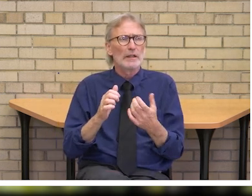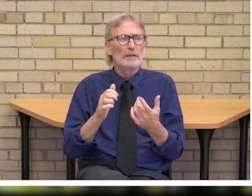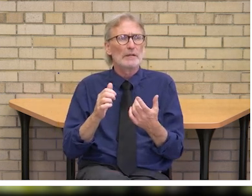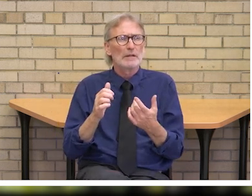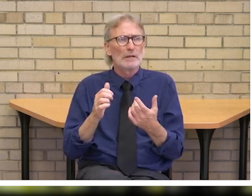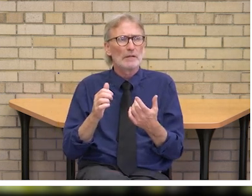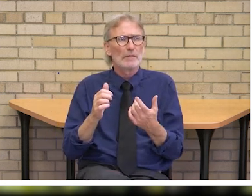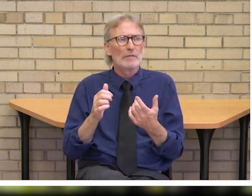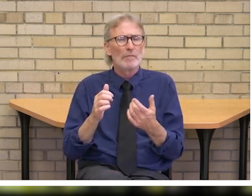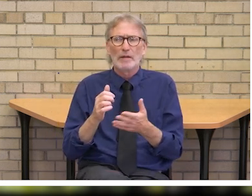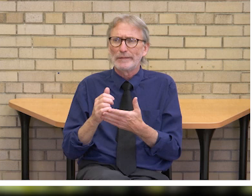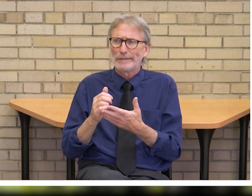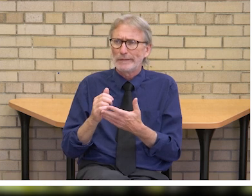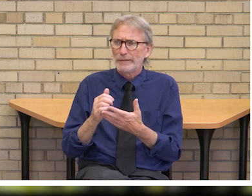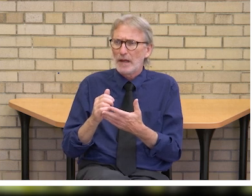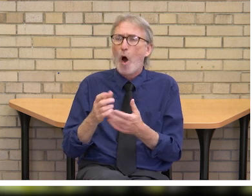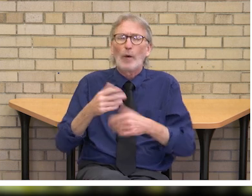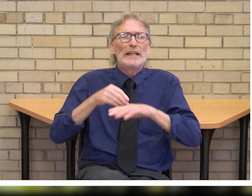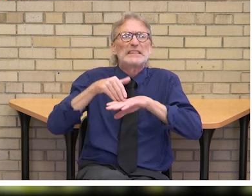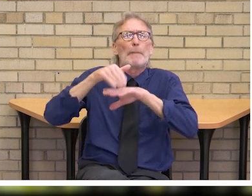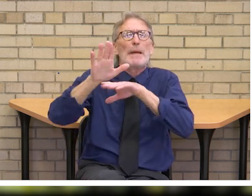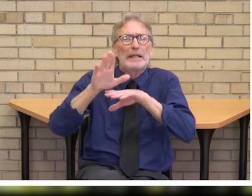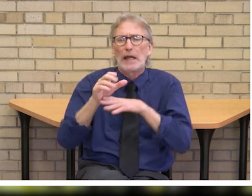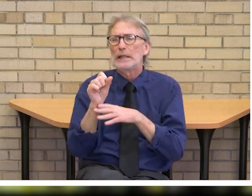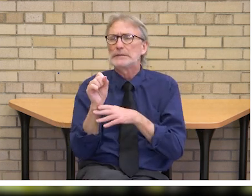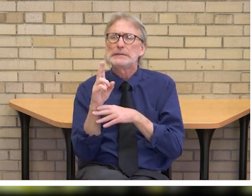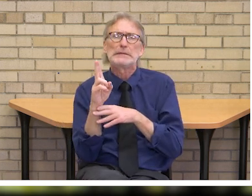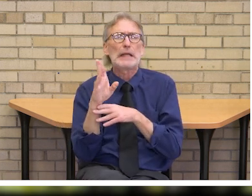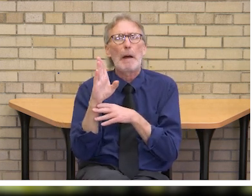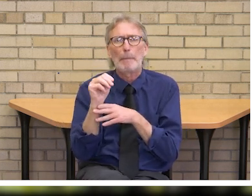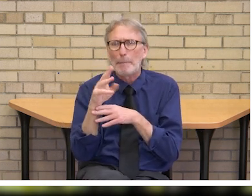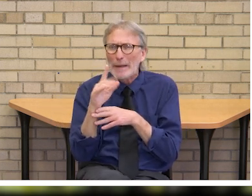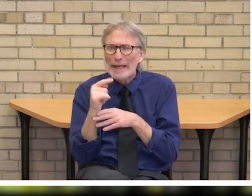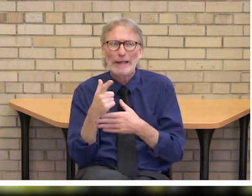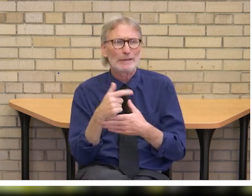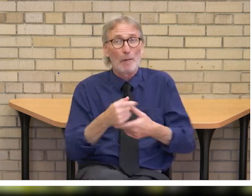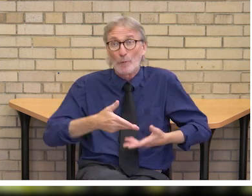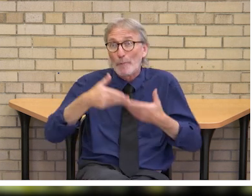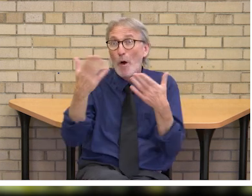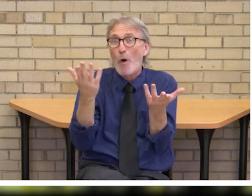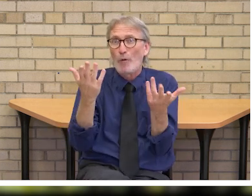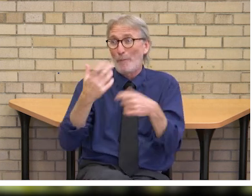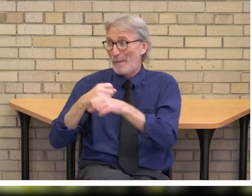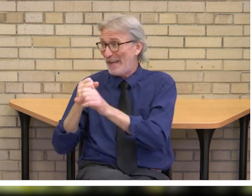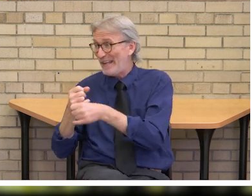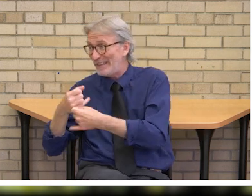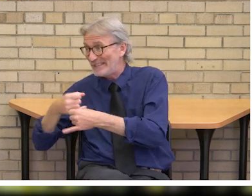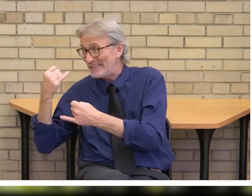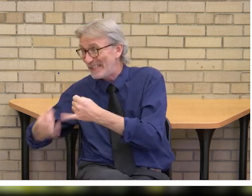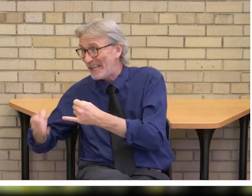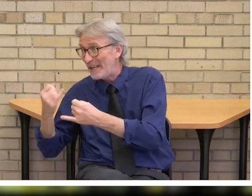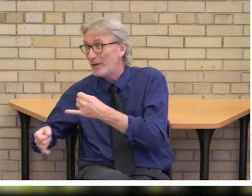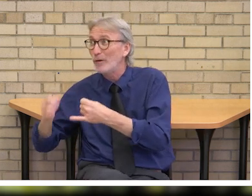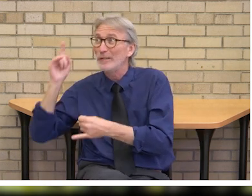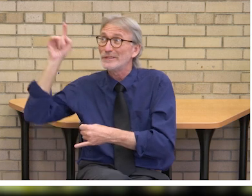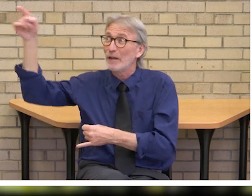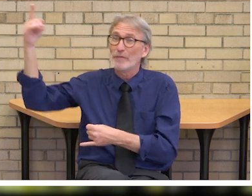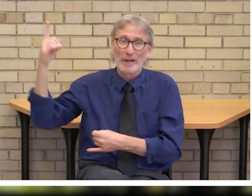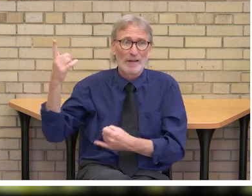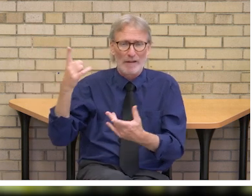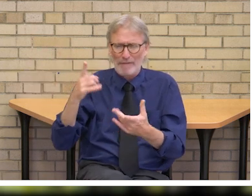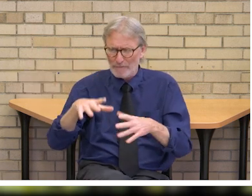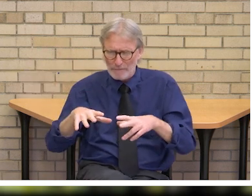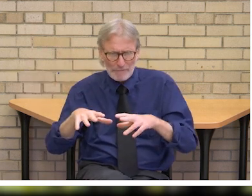submittals and designs and permits, getting steel fabricated off-site, working on their means